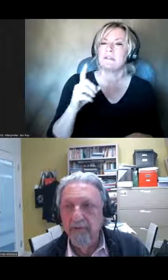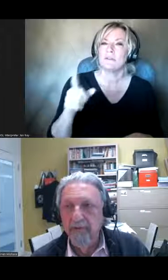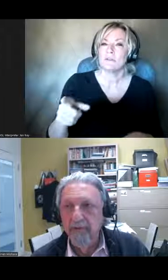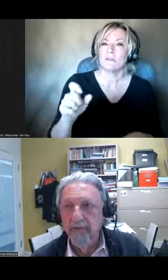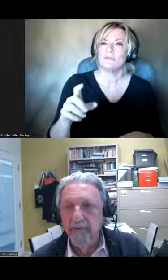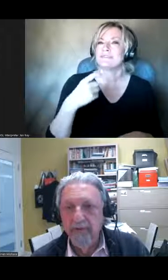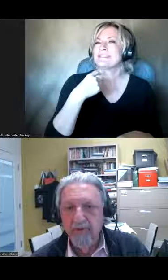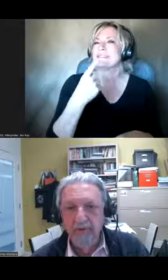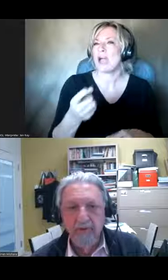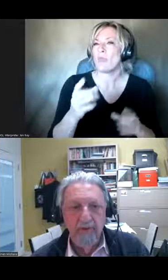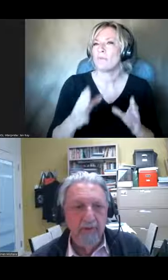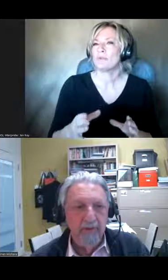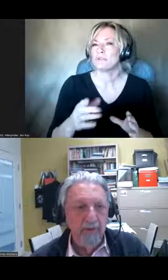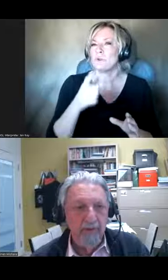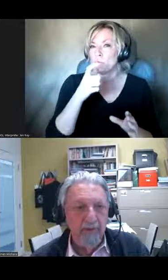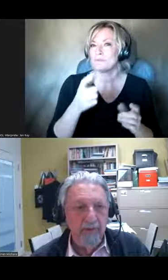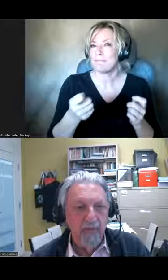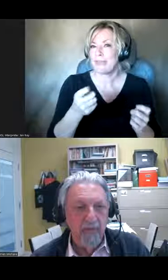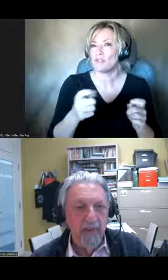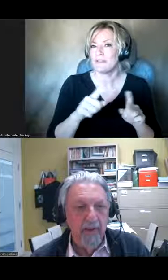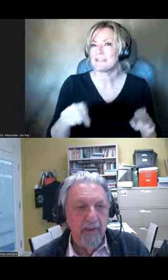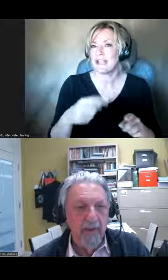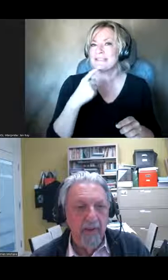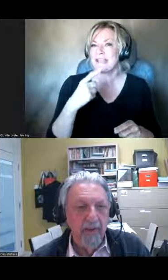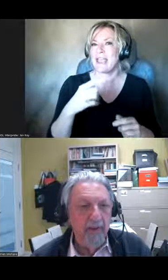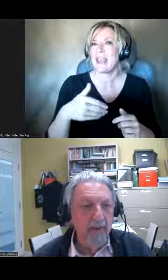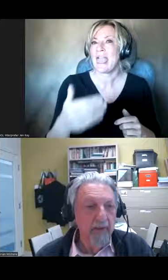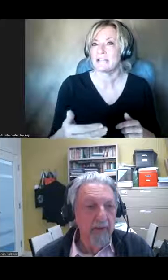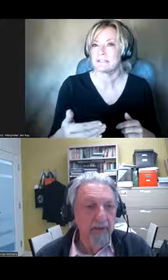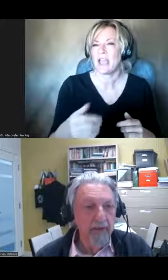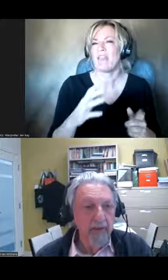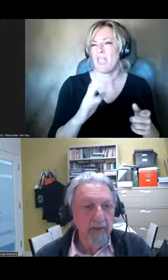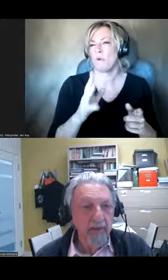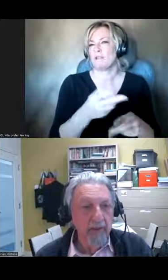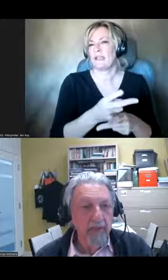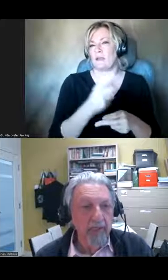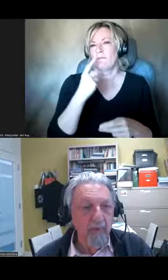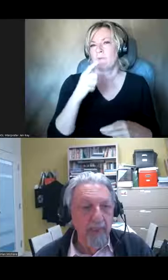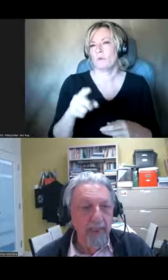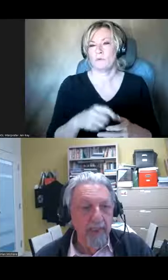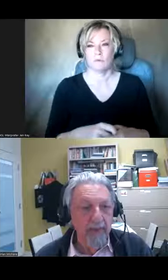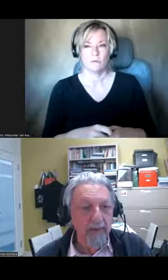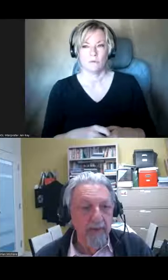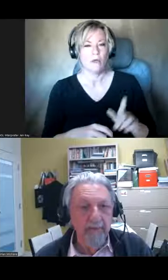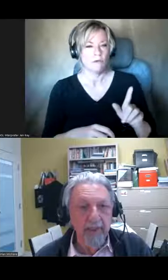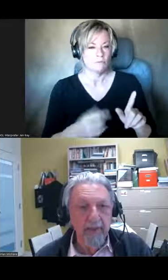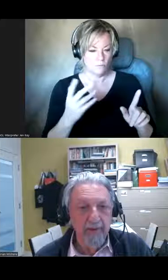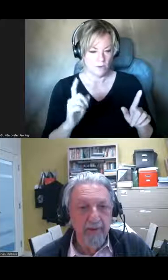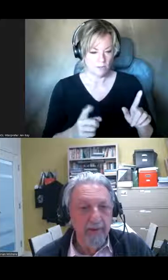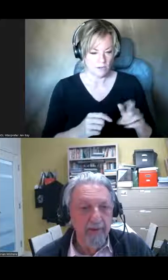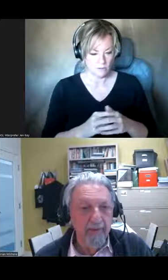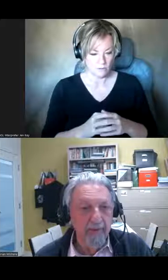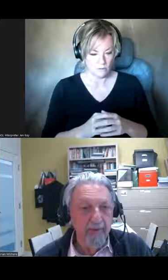just tell the person who who's managing the slides next, and they can advance for you. Okay, wait a minute. There's